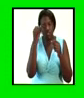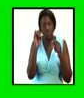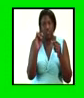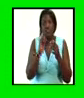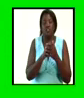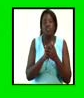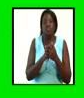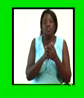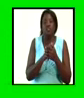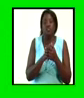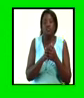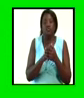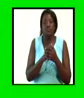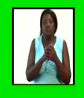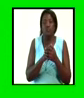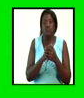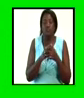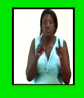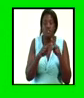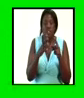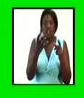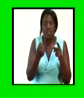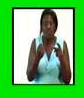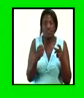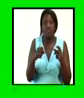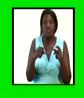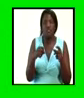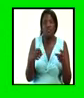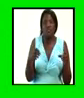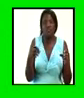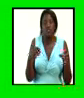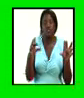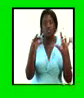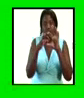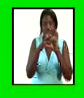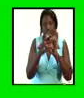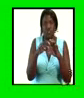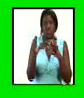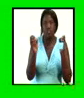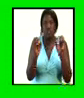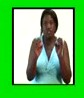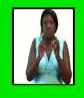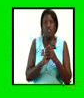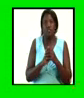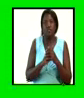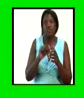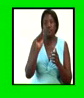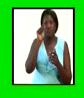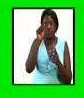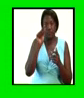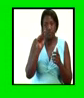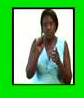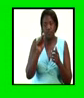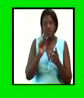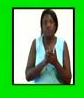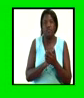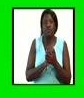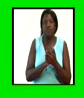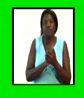main clauses where there is no conjunction. 5th, we look at colons.